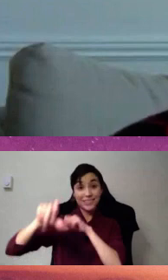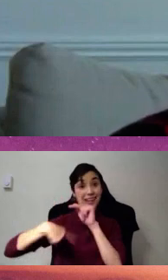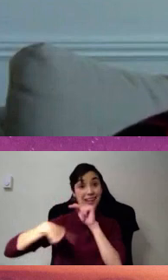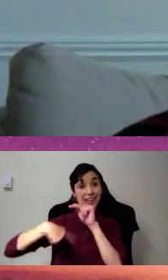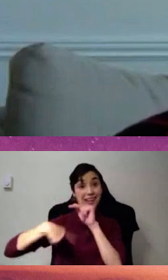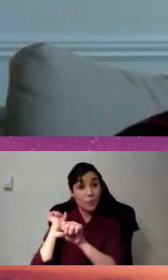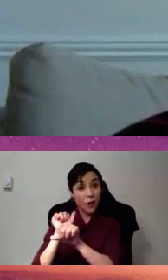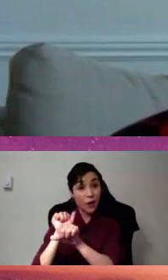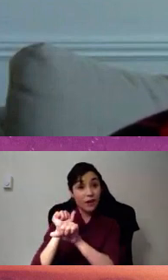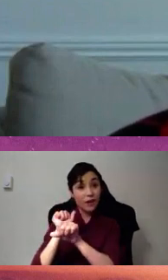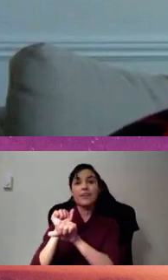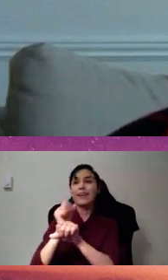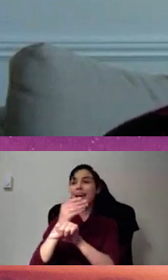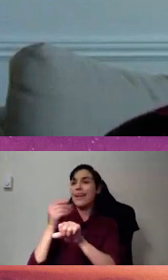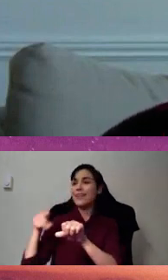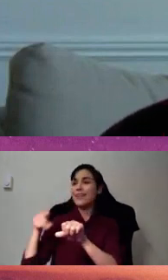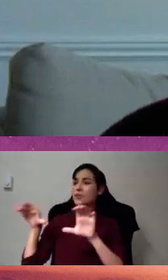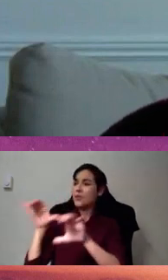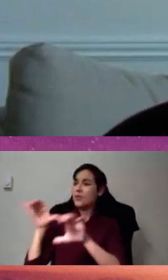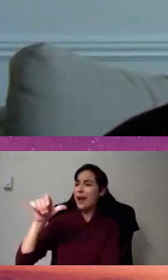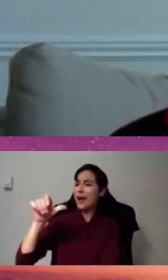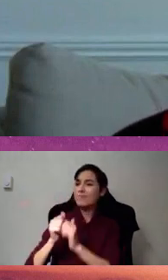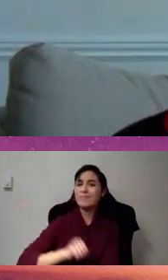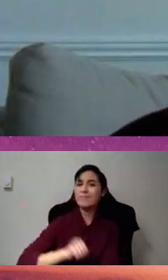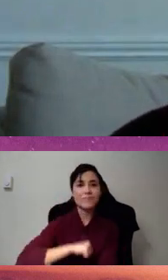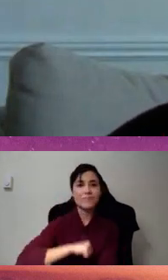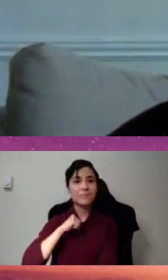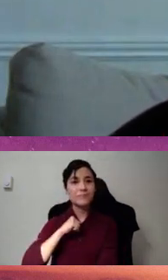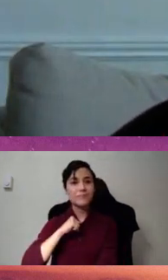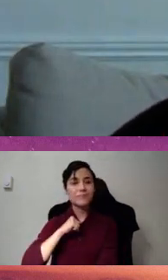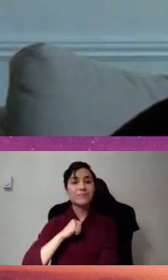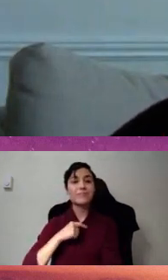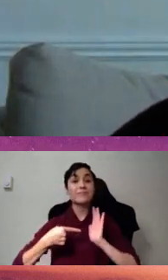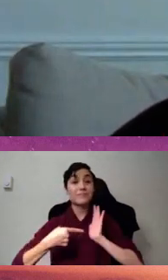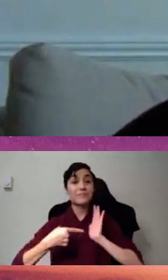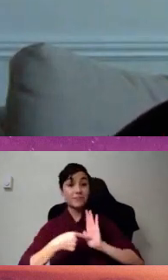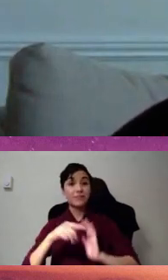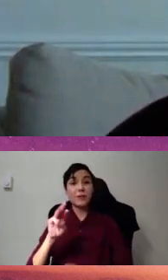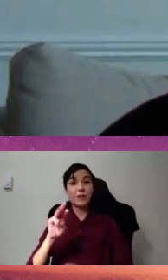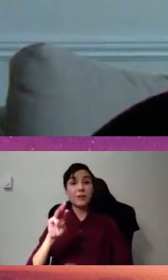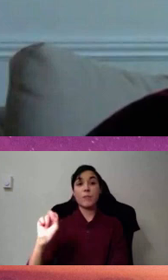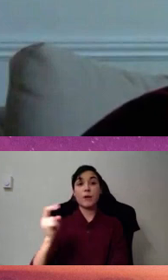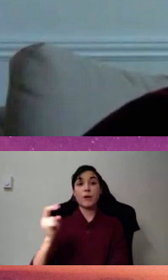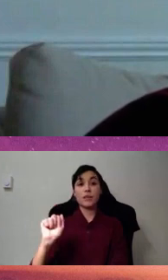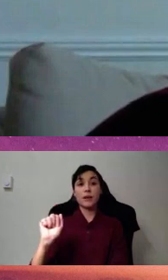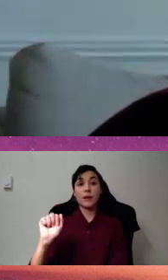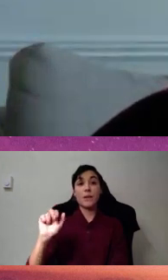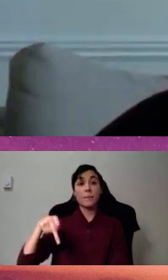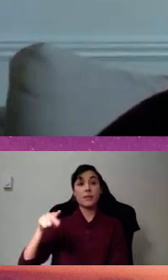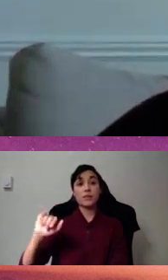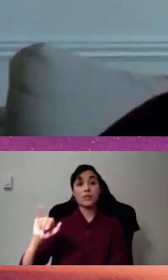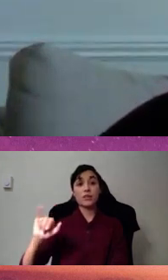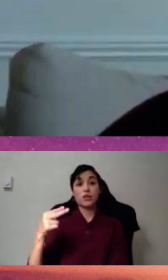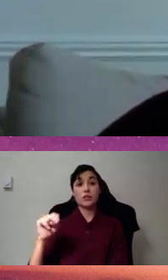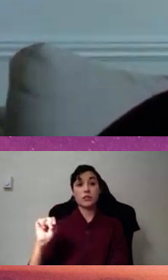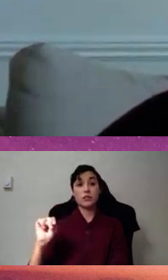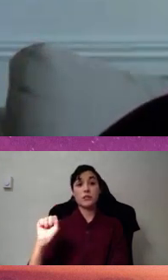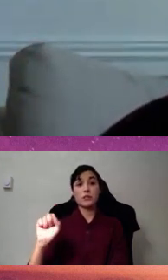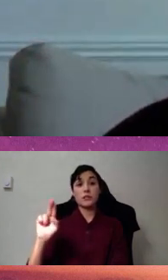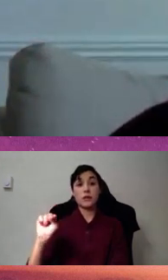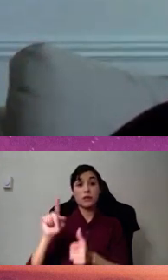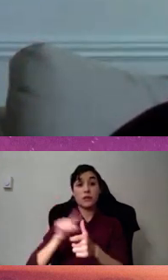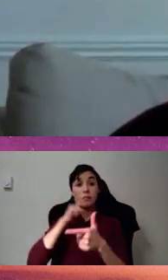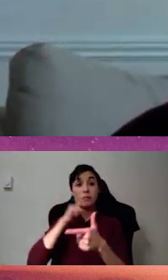unapologetically. For instance, Marsha P. Johnson and Sylvia Riviera, for example, current trans leaders